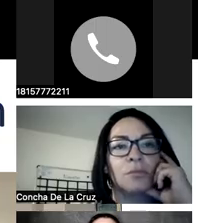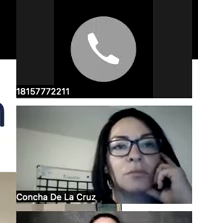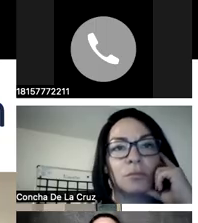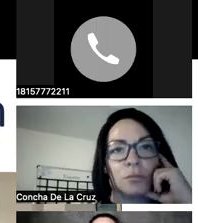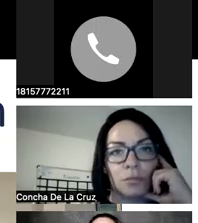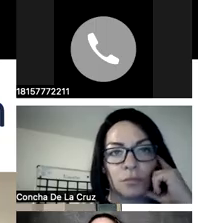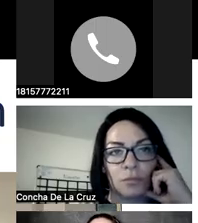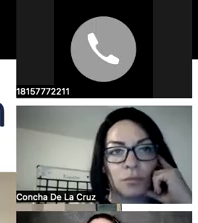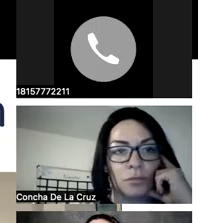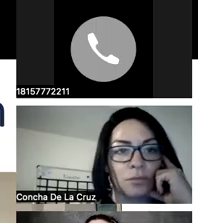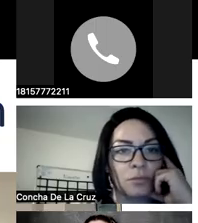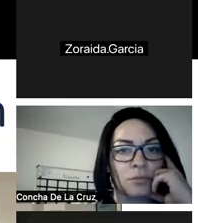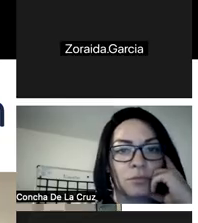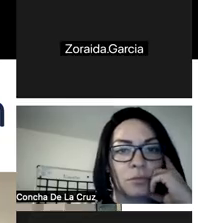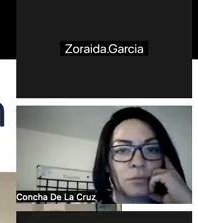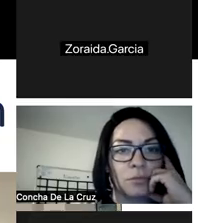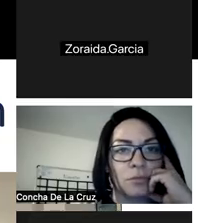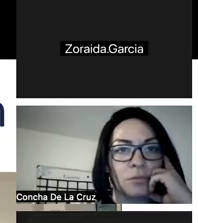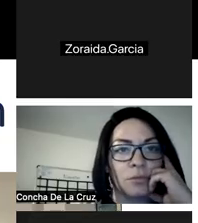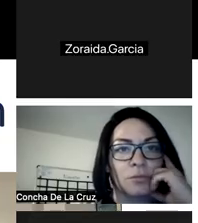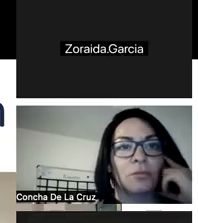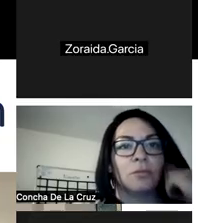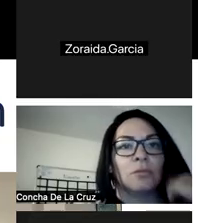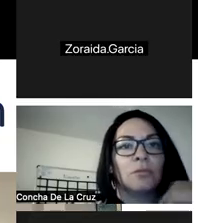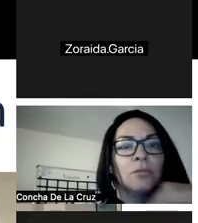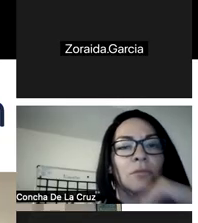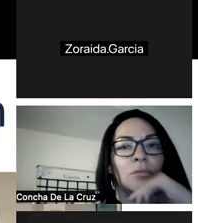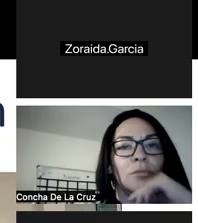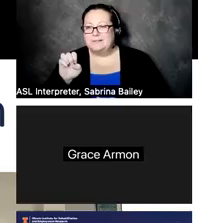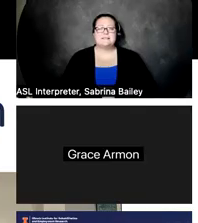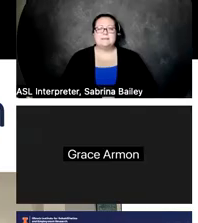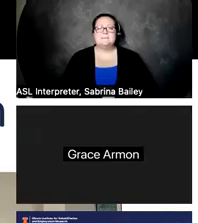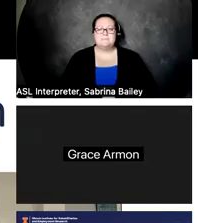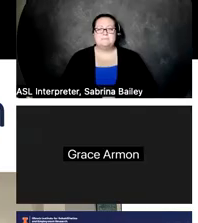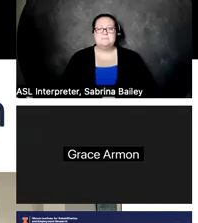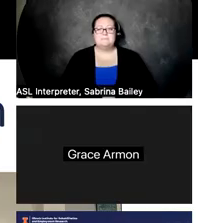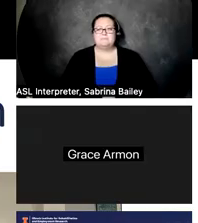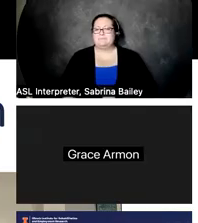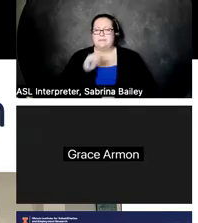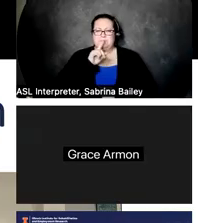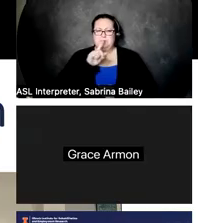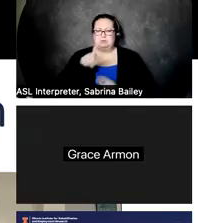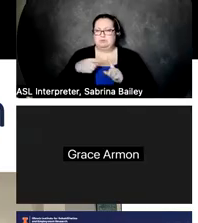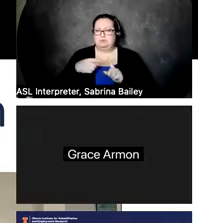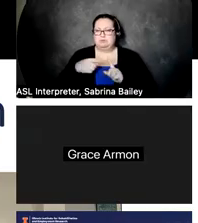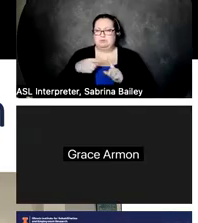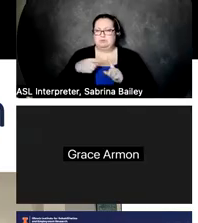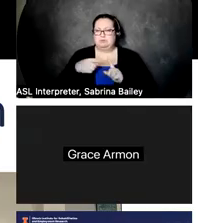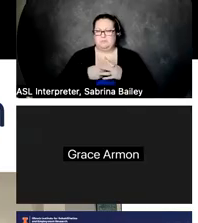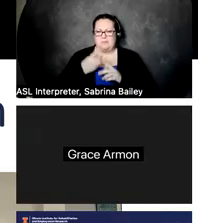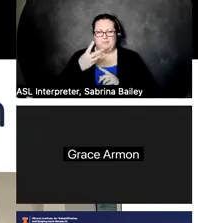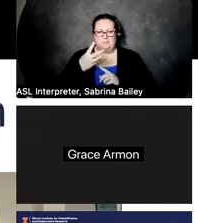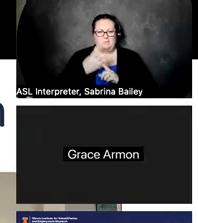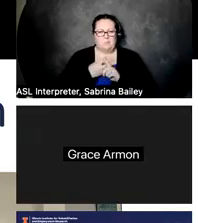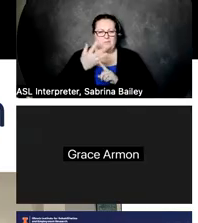SWTCIE. She also works with Pathways, and this was kind of a baby of hers that she started, I'm not even sure now, 4 or 5 months ago, maybe,